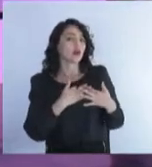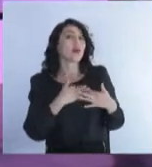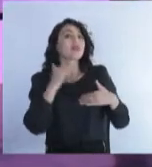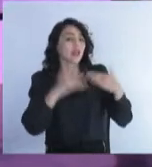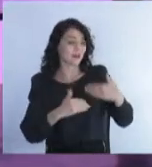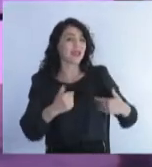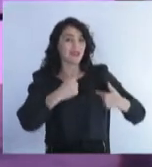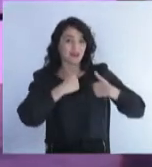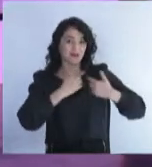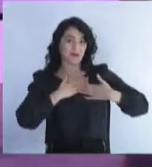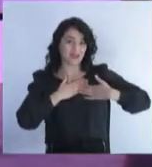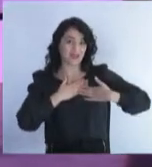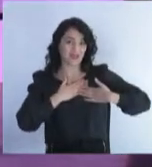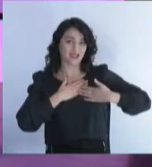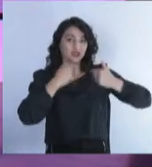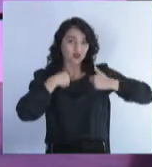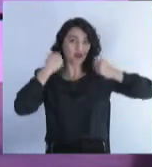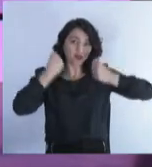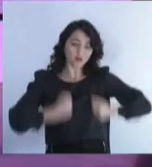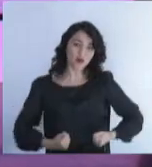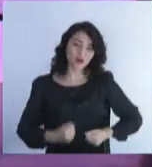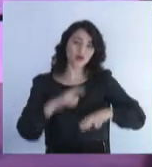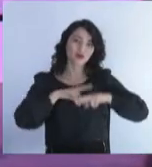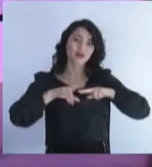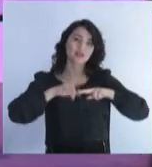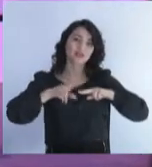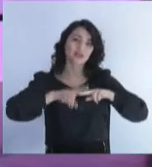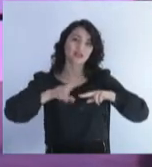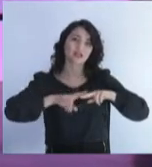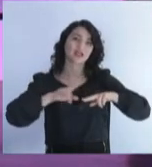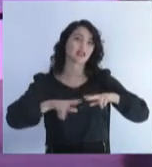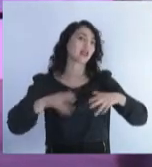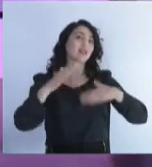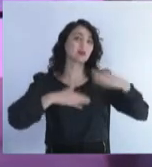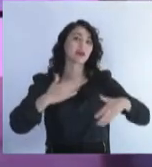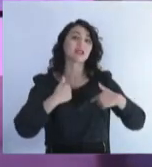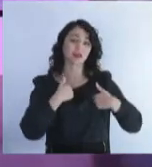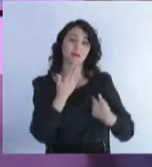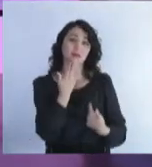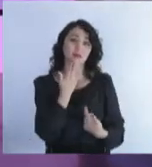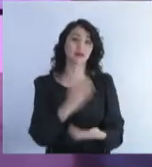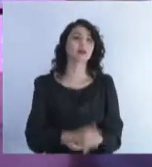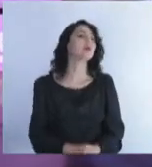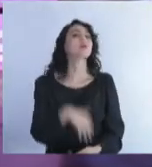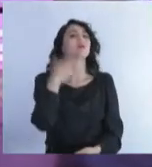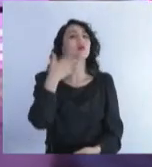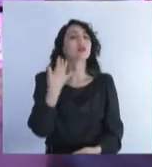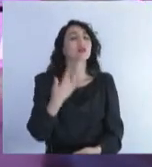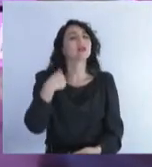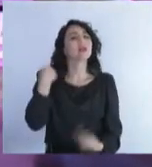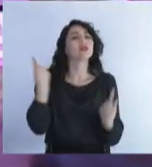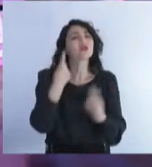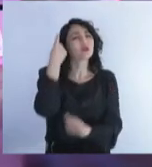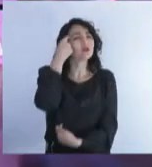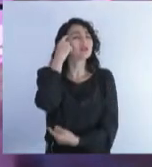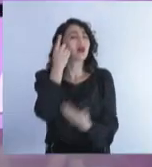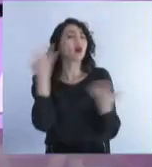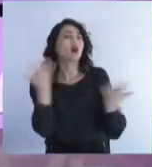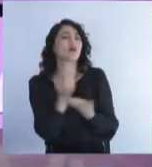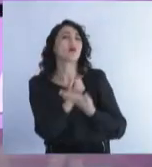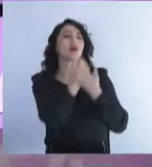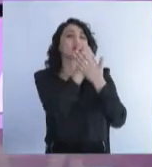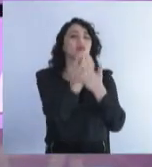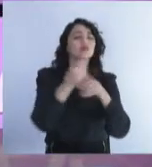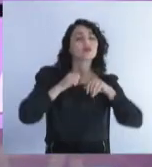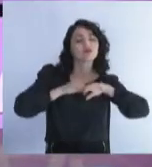internal state. What you're able to give depends on that too. So your own well-being helps you foster